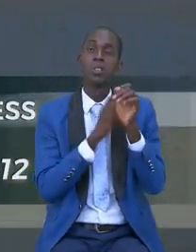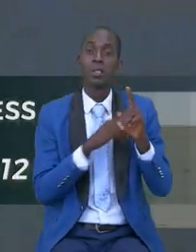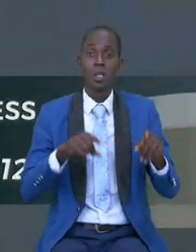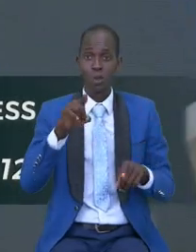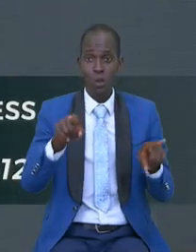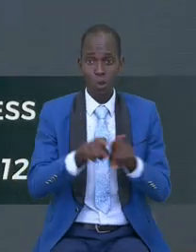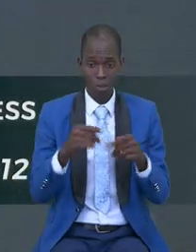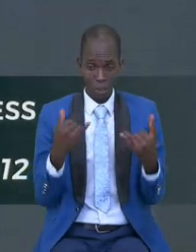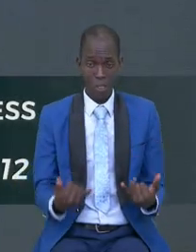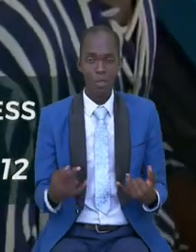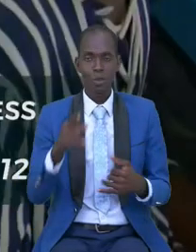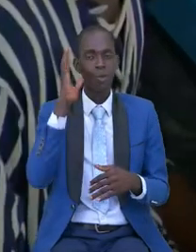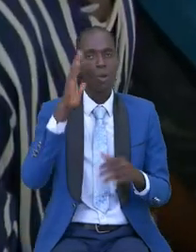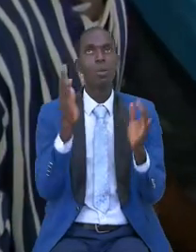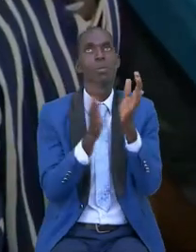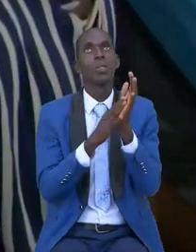will glorify the Lord.